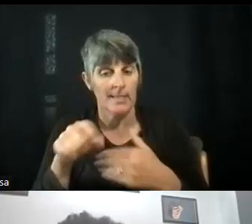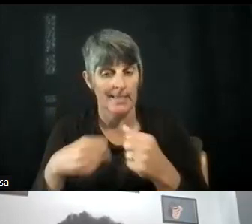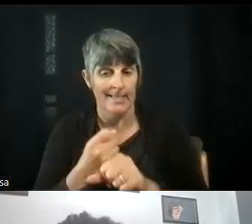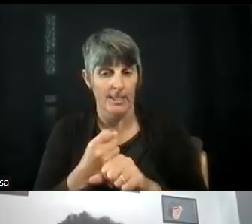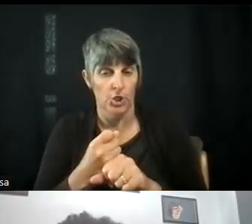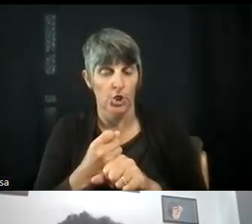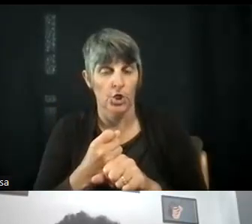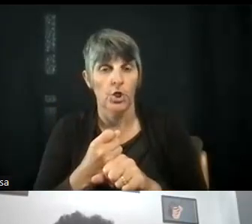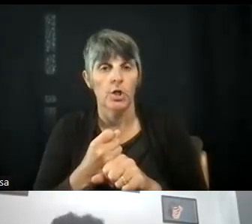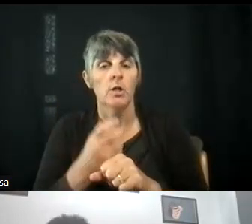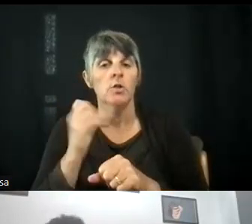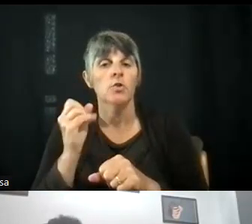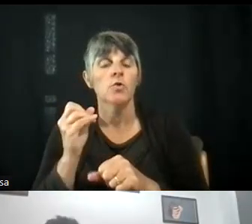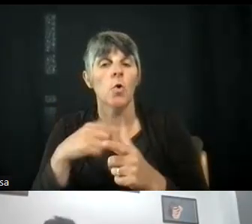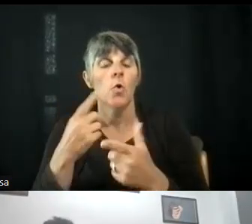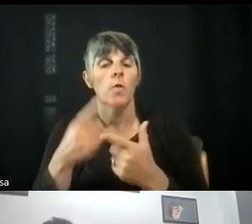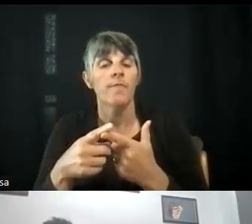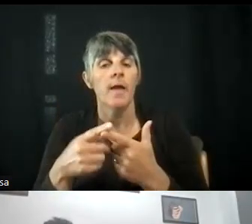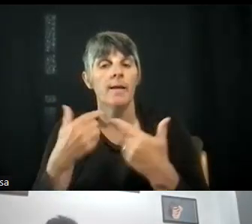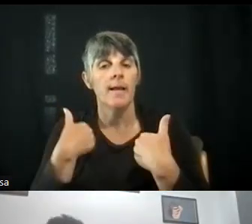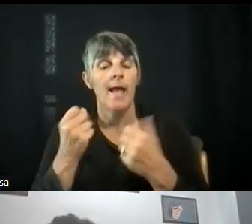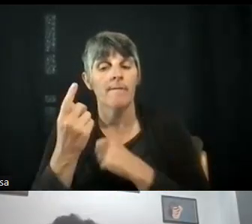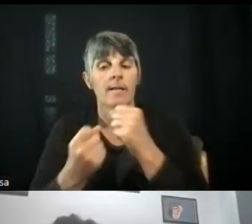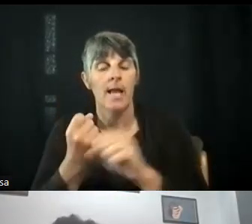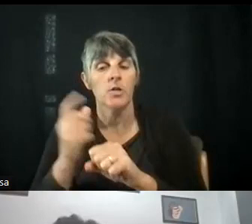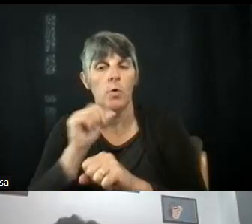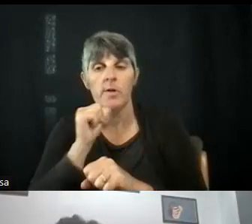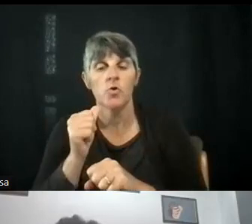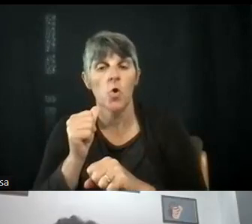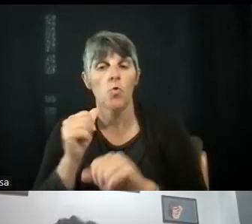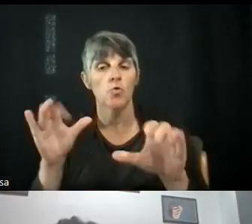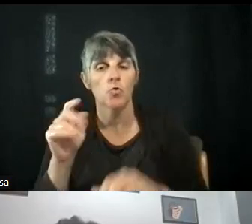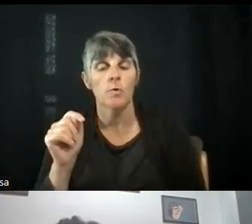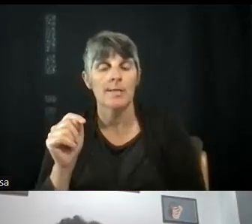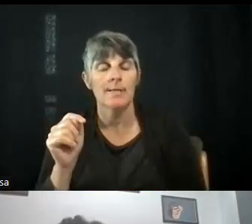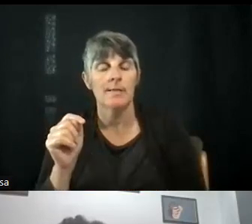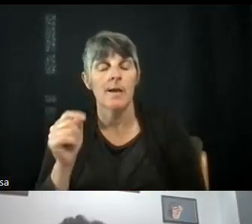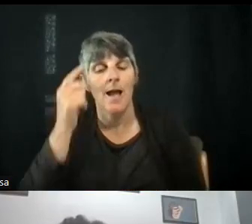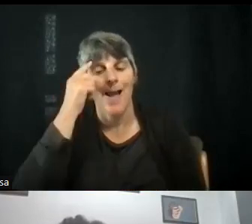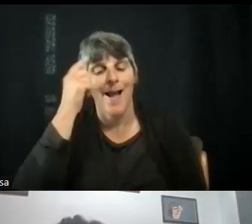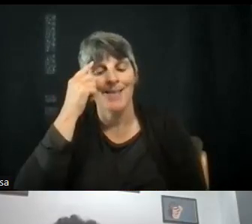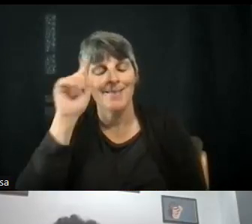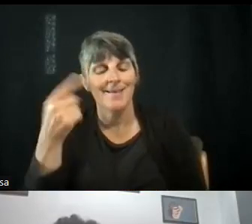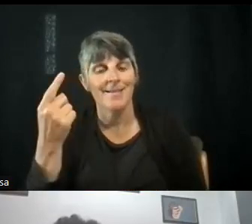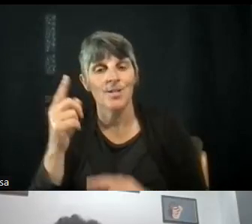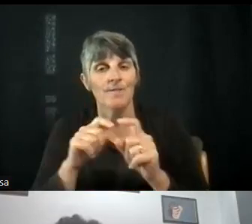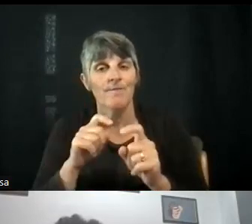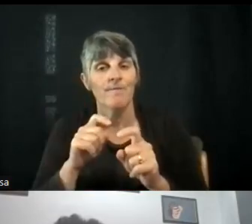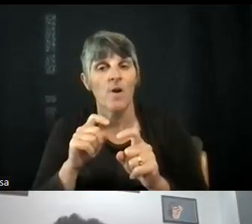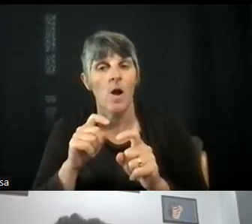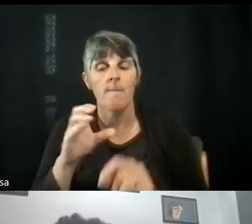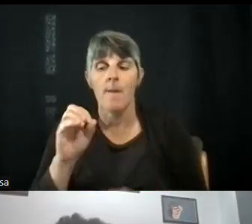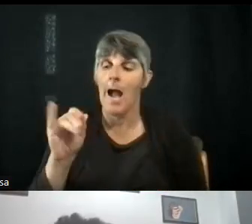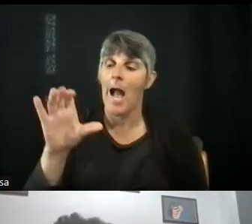year, and so to then have the next year where we don't kind of do it, I think just from a